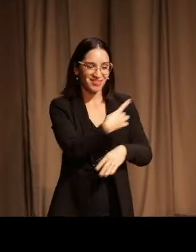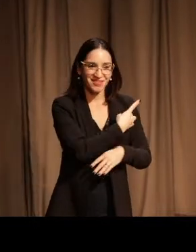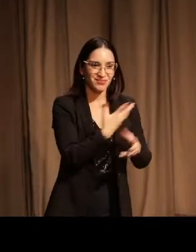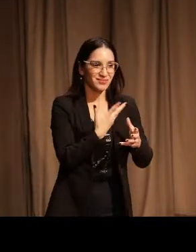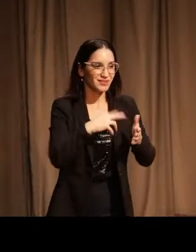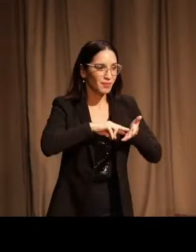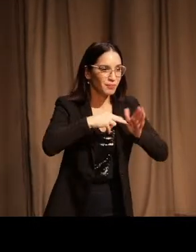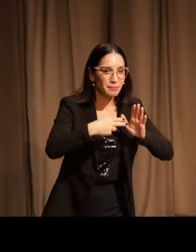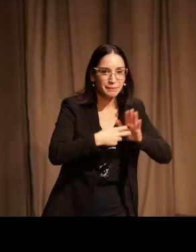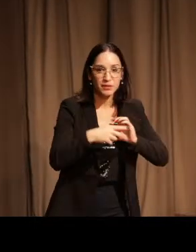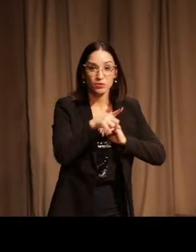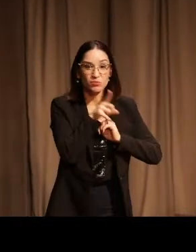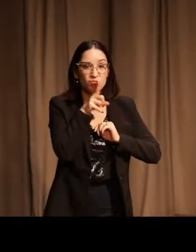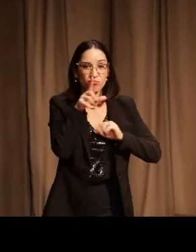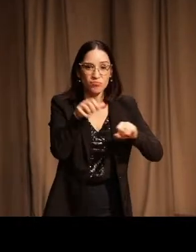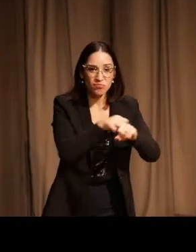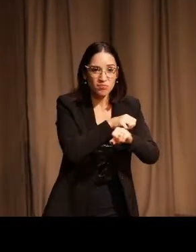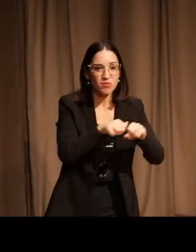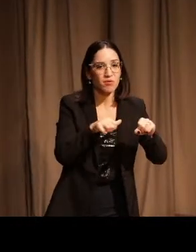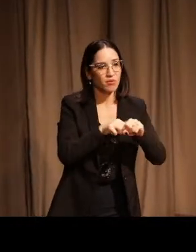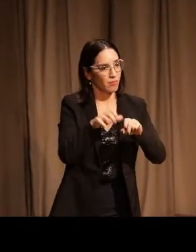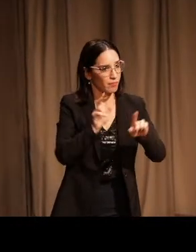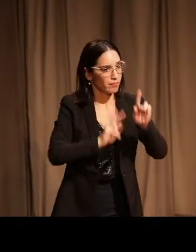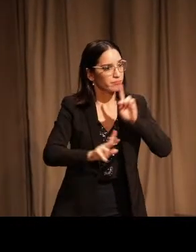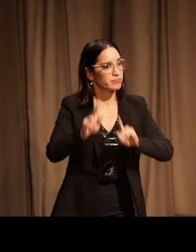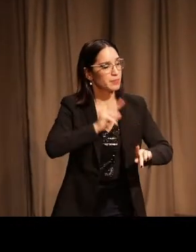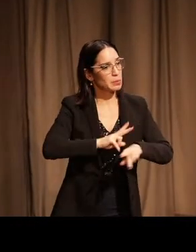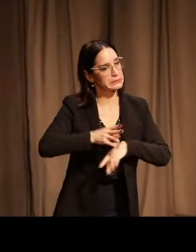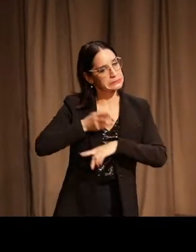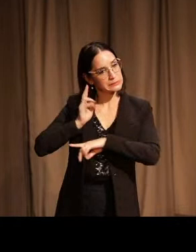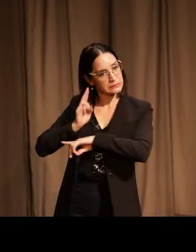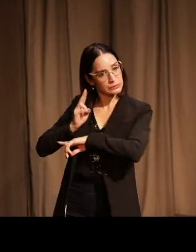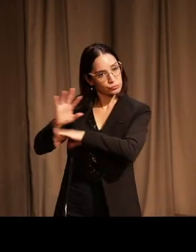historical figures, and the